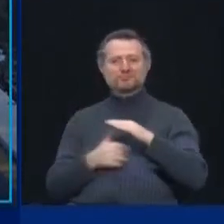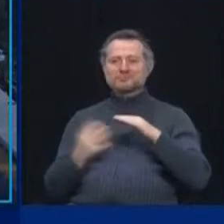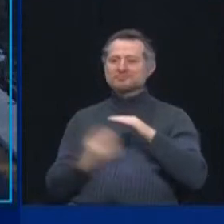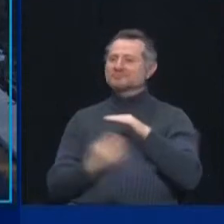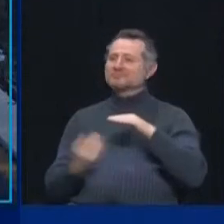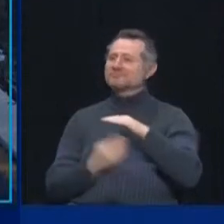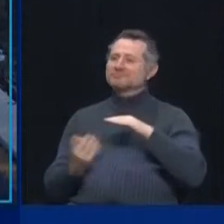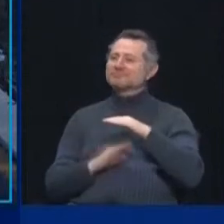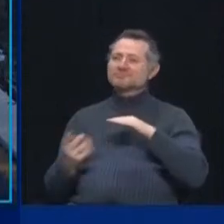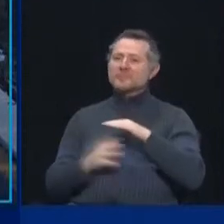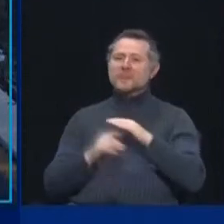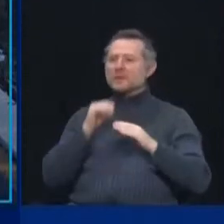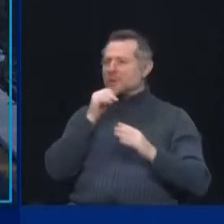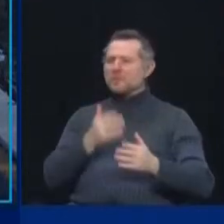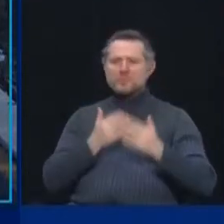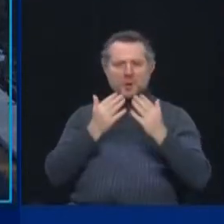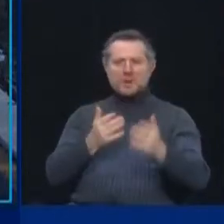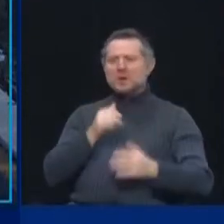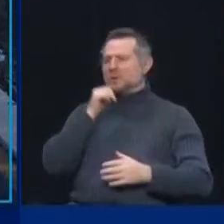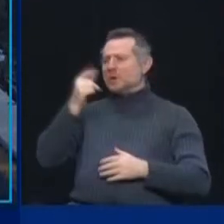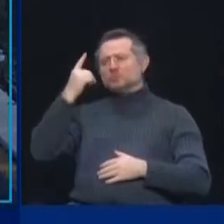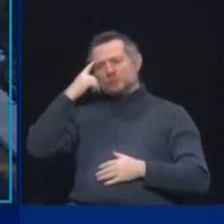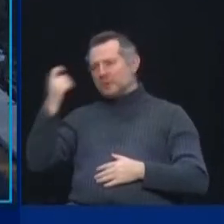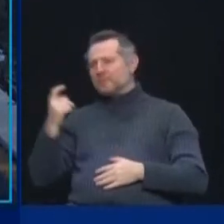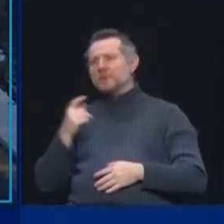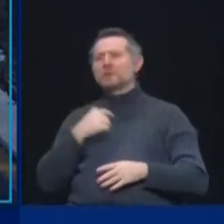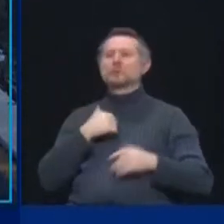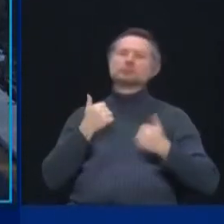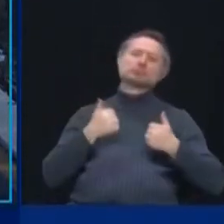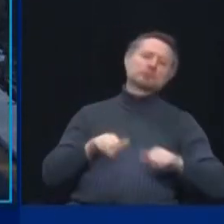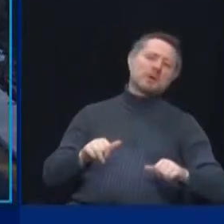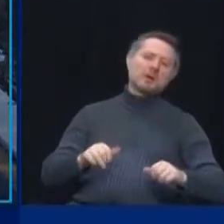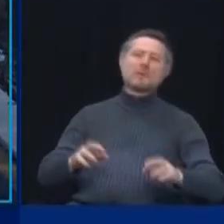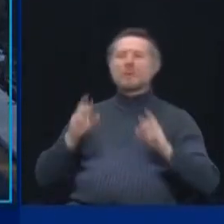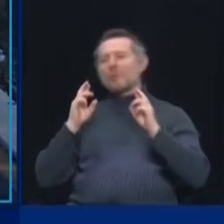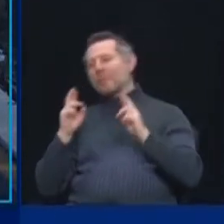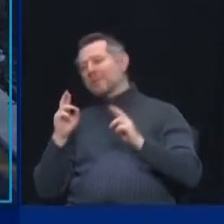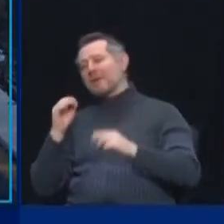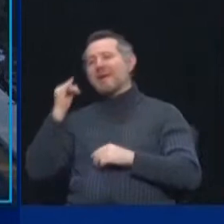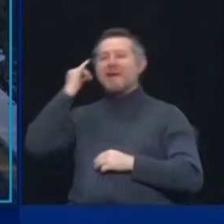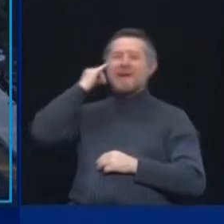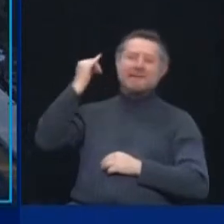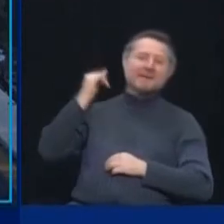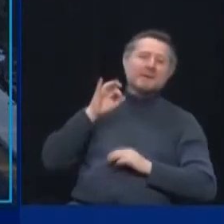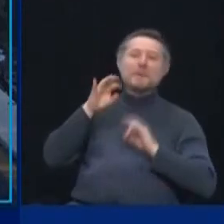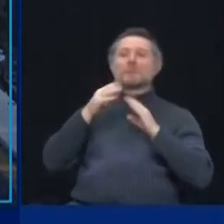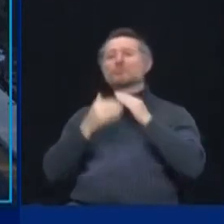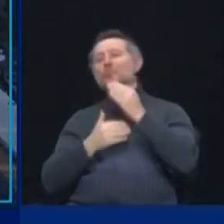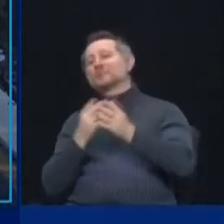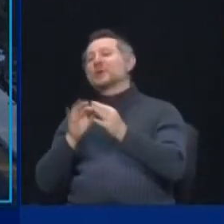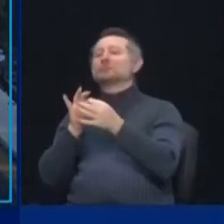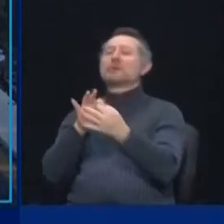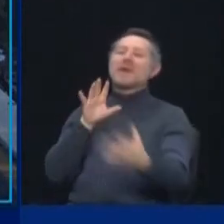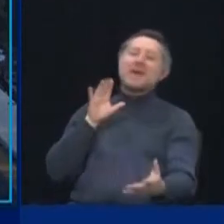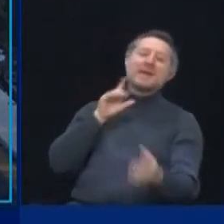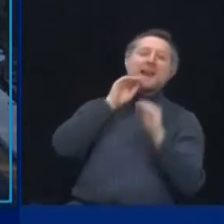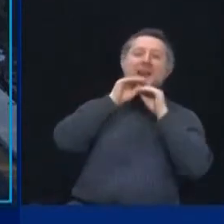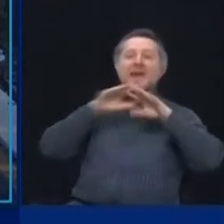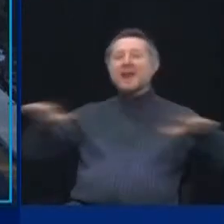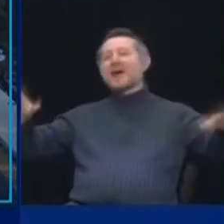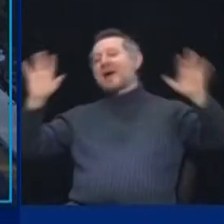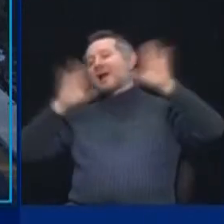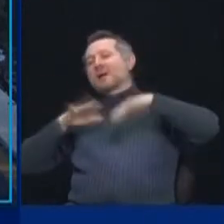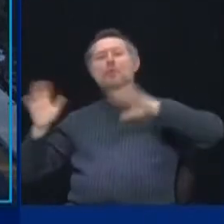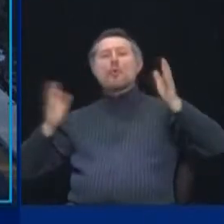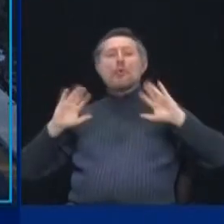try, we're going to hope. I have an idea. It's a press release, but I don't know that anything's ever going to happen.